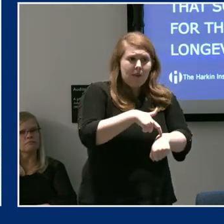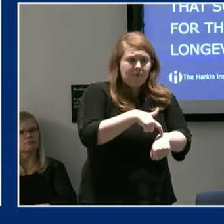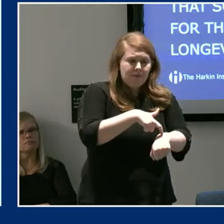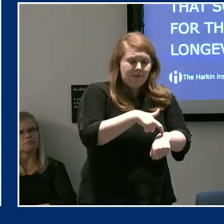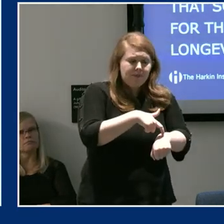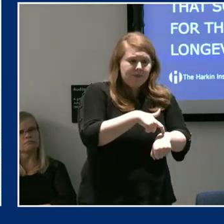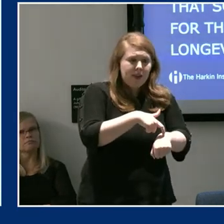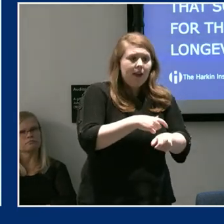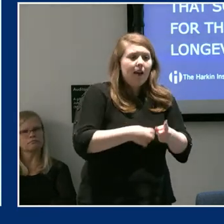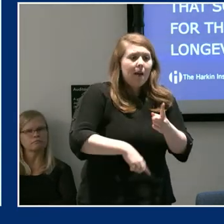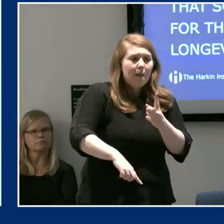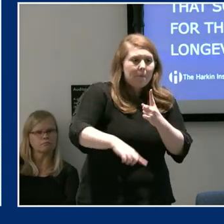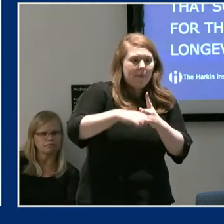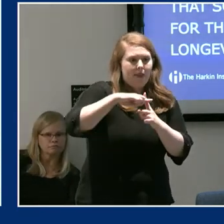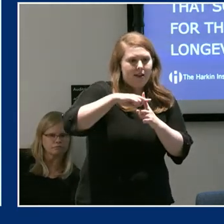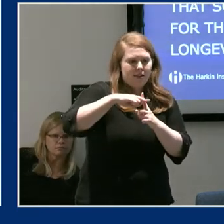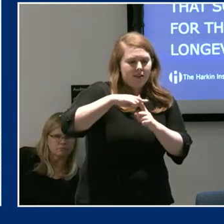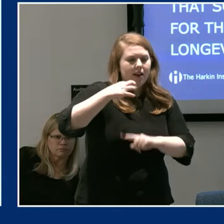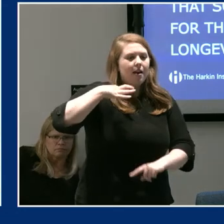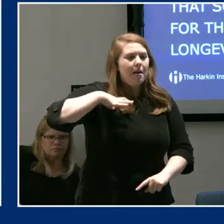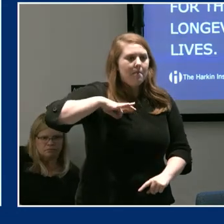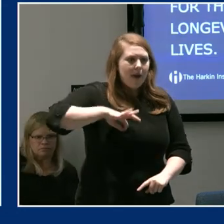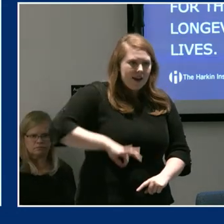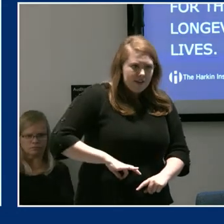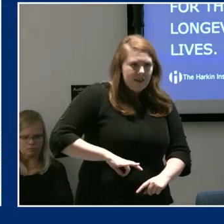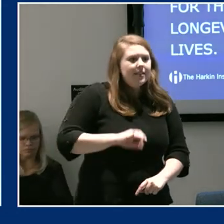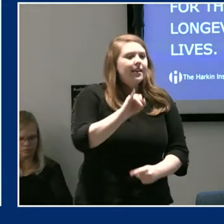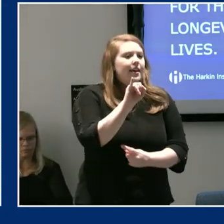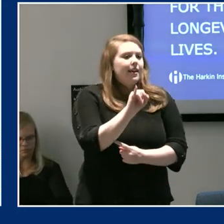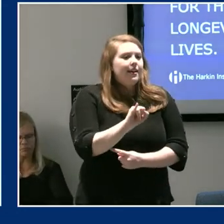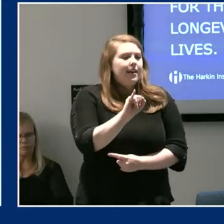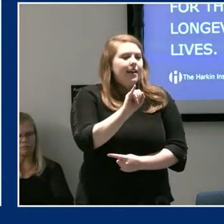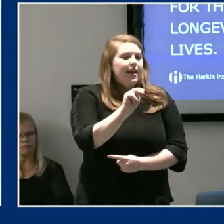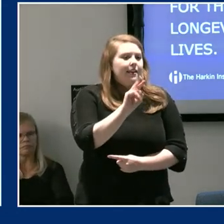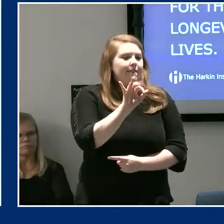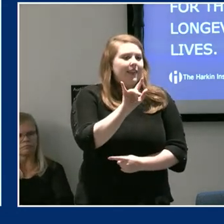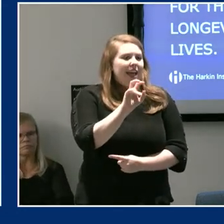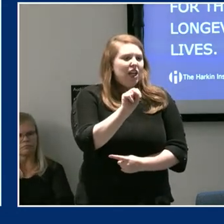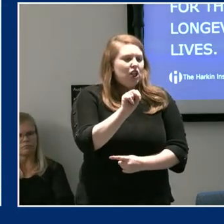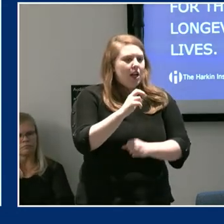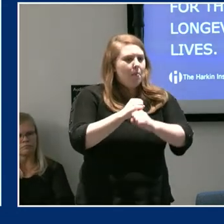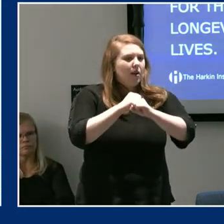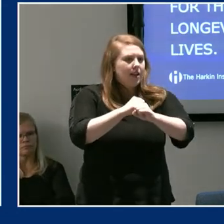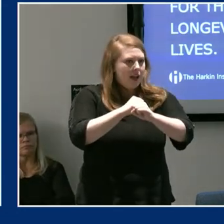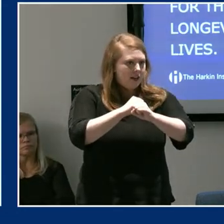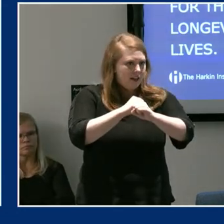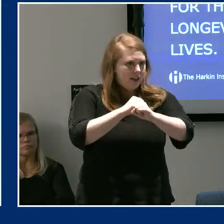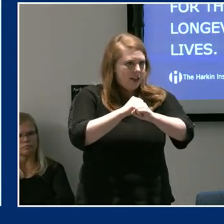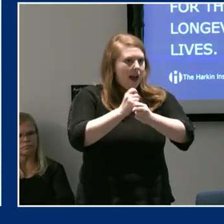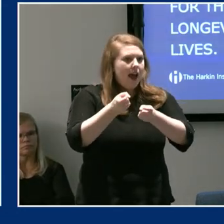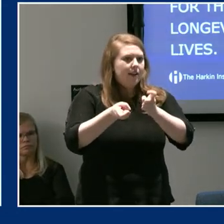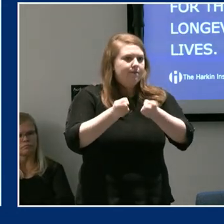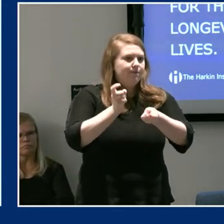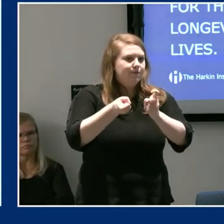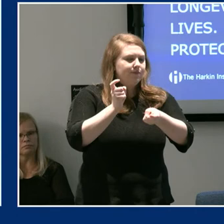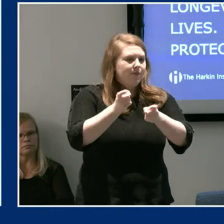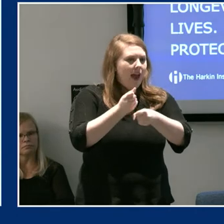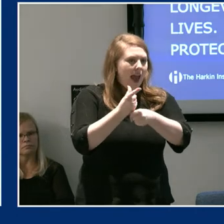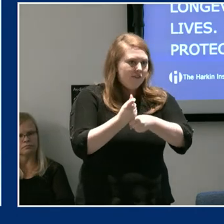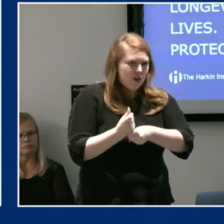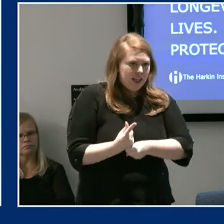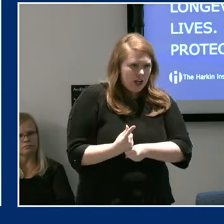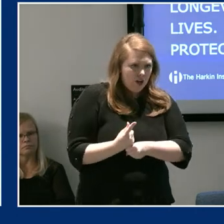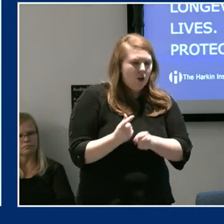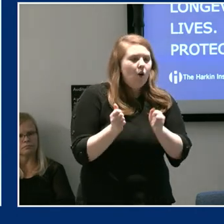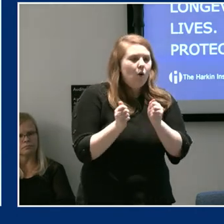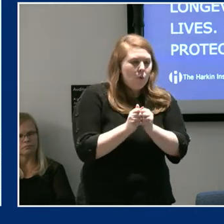addition, benefits are inflation protected and are adjusted each year through the cost of living